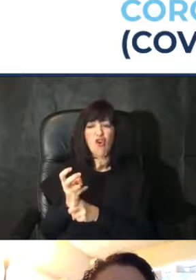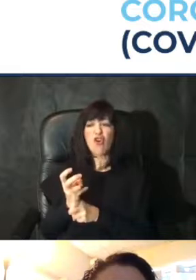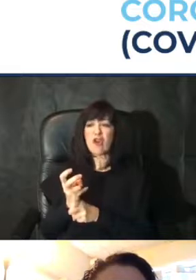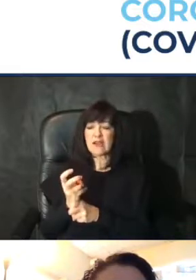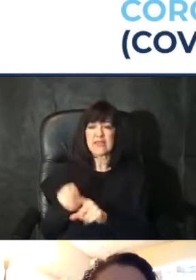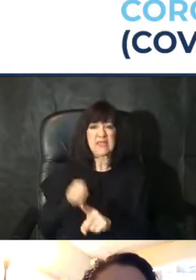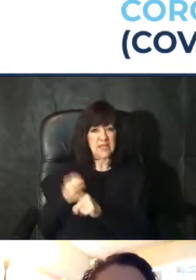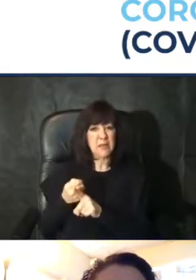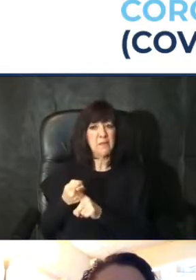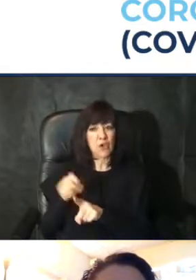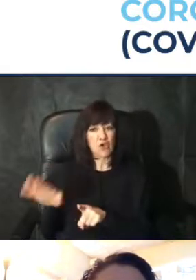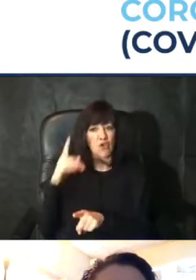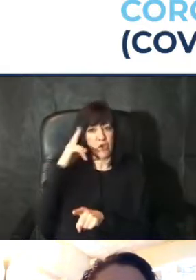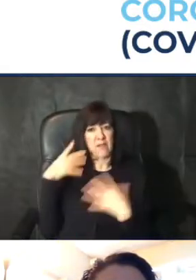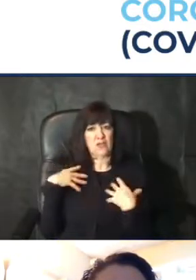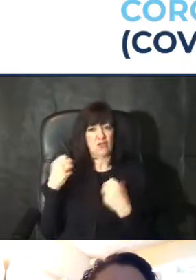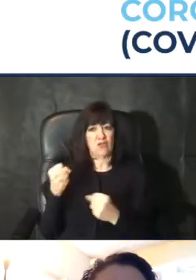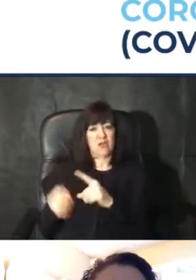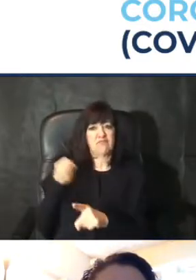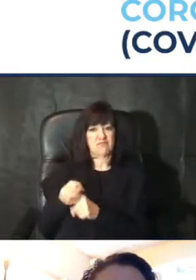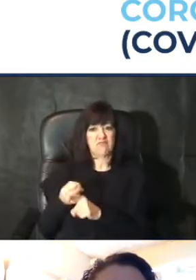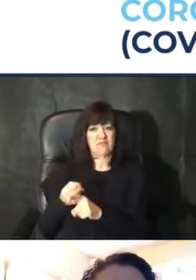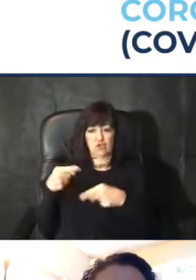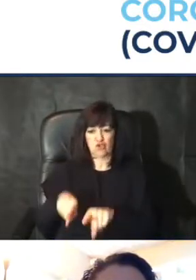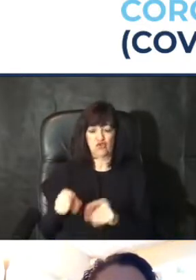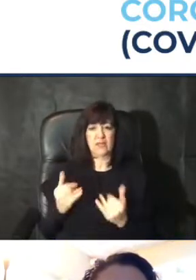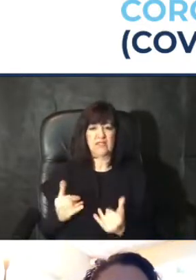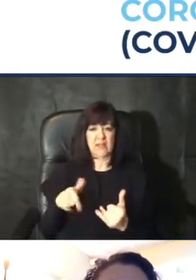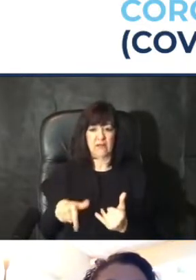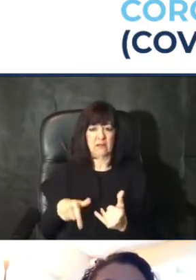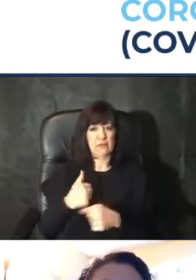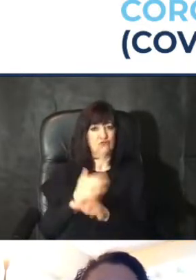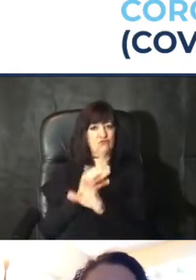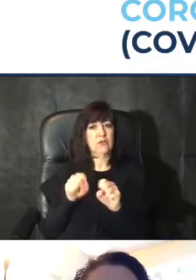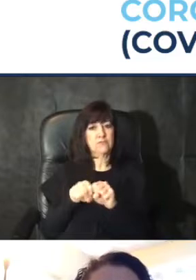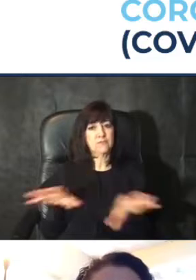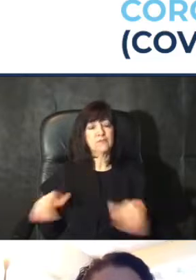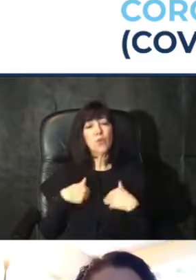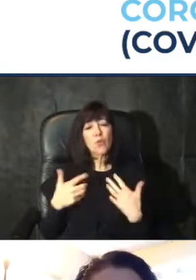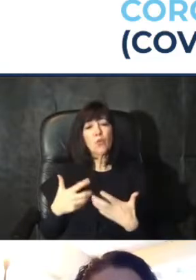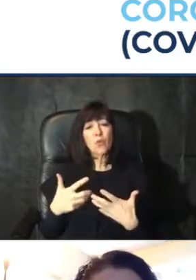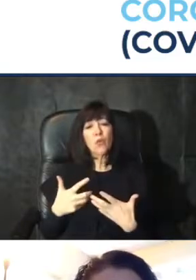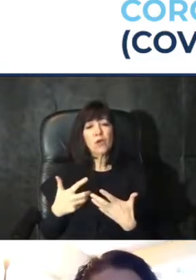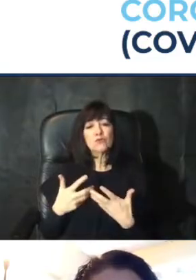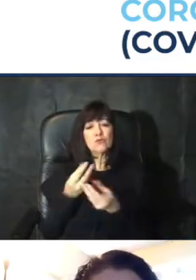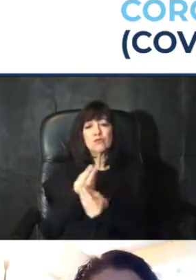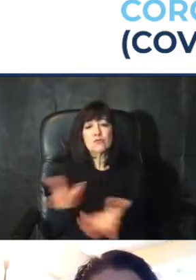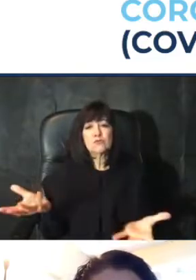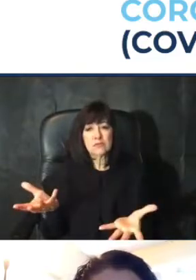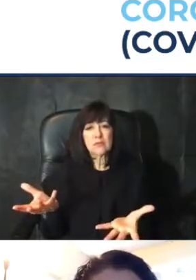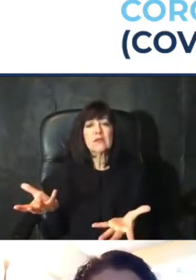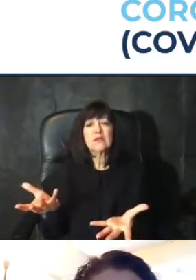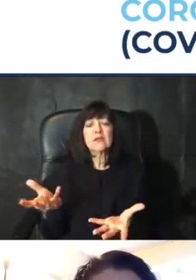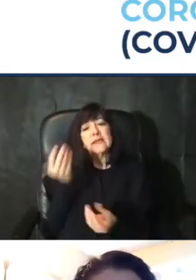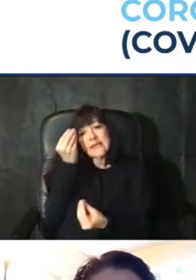to provide you all with some information that can be helpful to determine, how do I